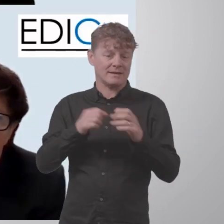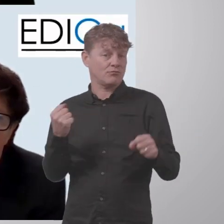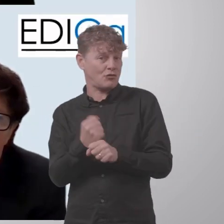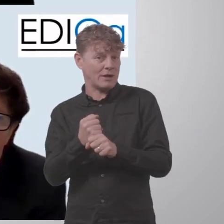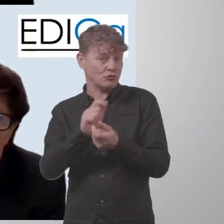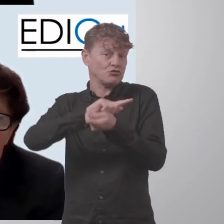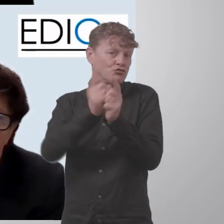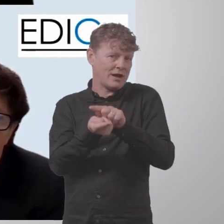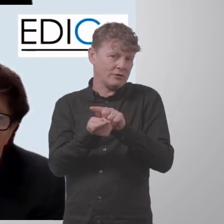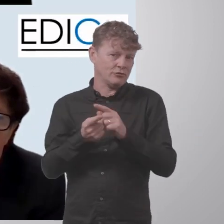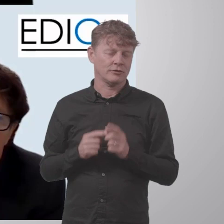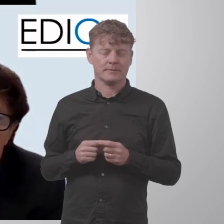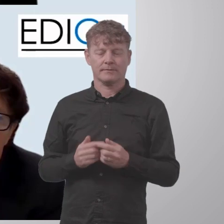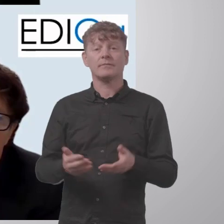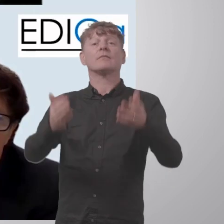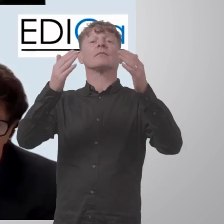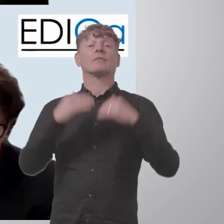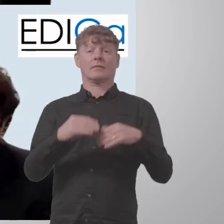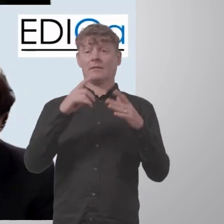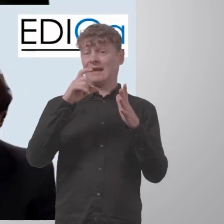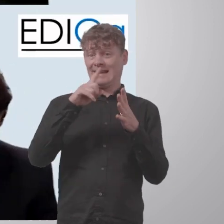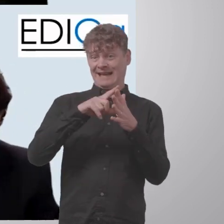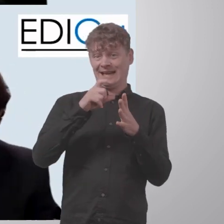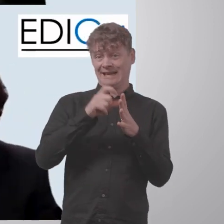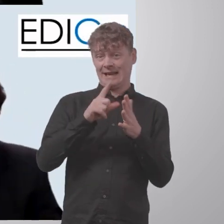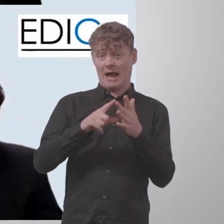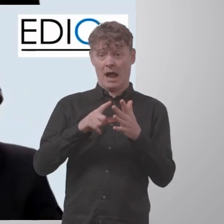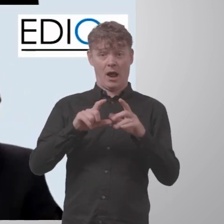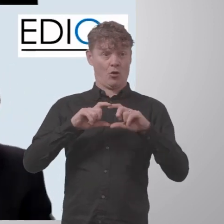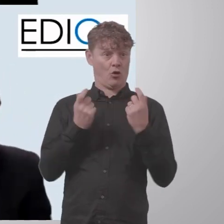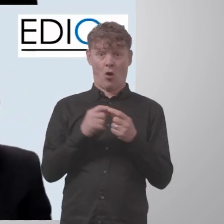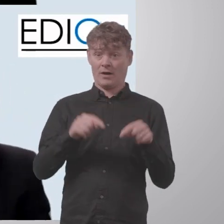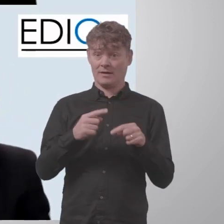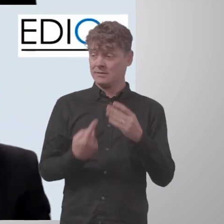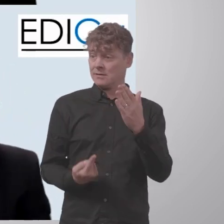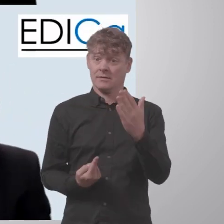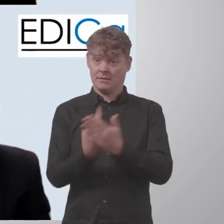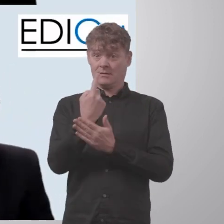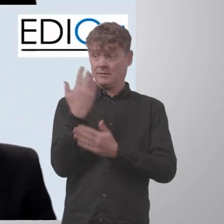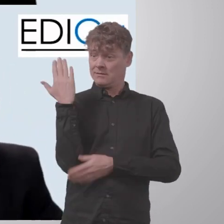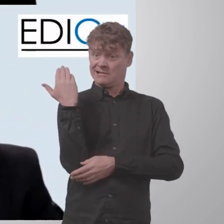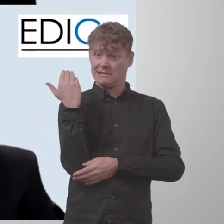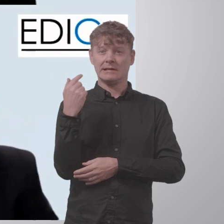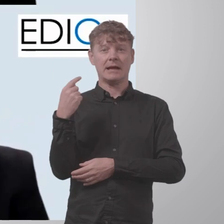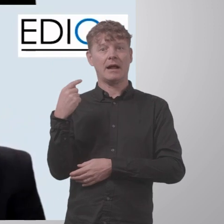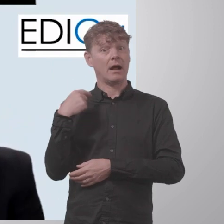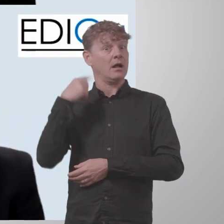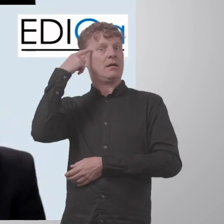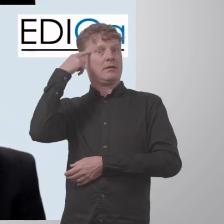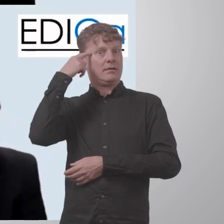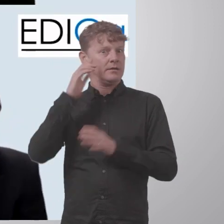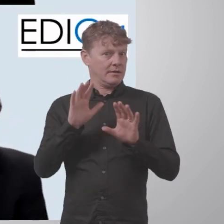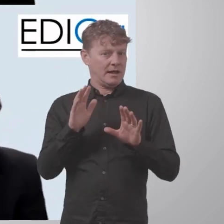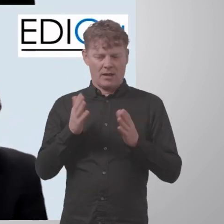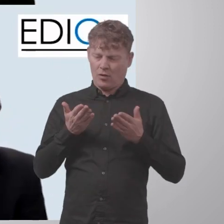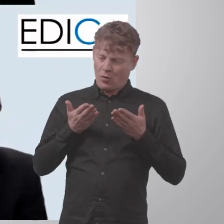EDI Caucus came into view, I began to think that there was something about the way in which I do my research in